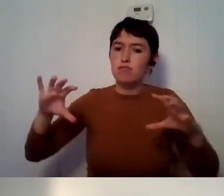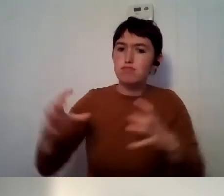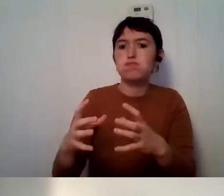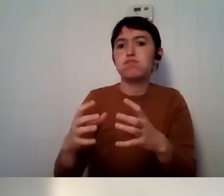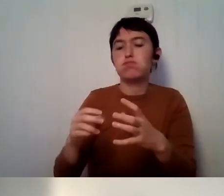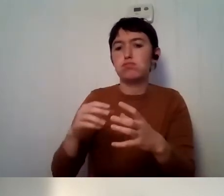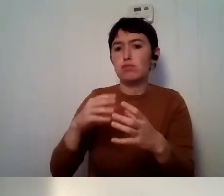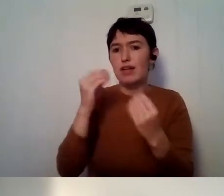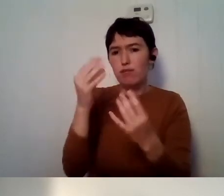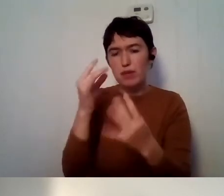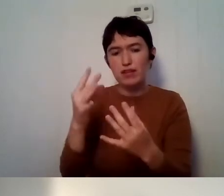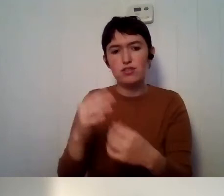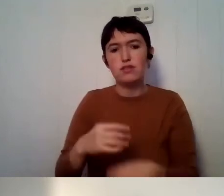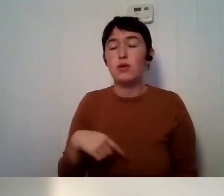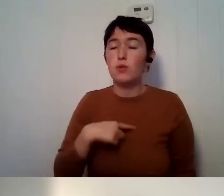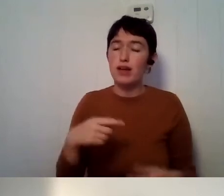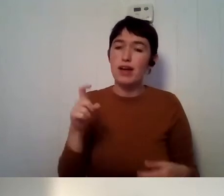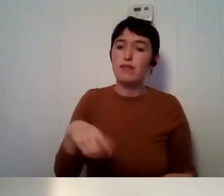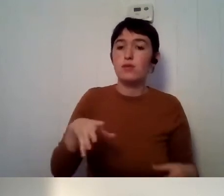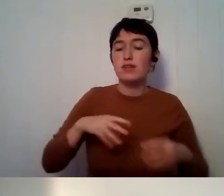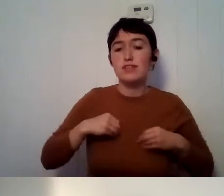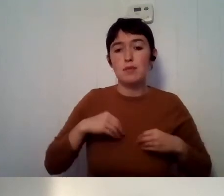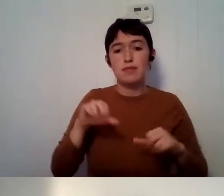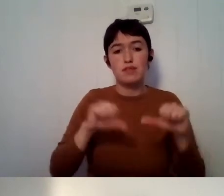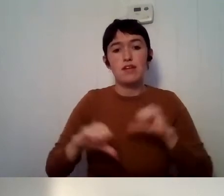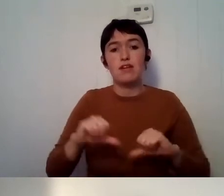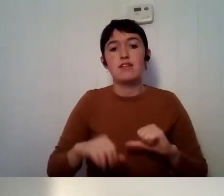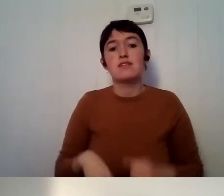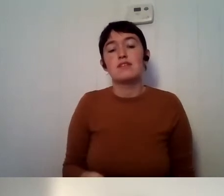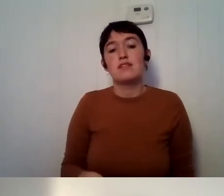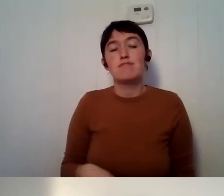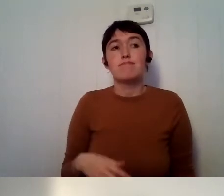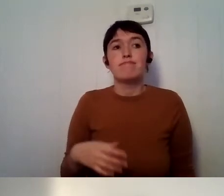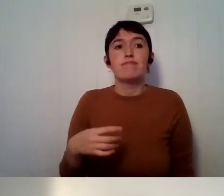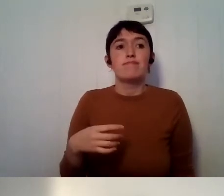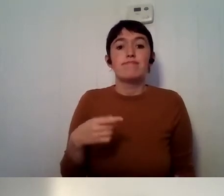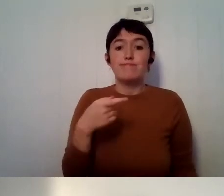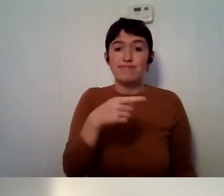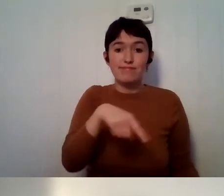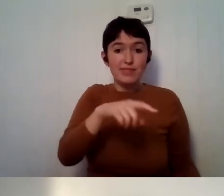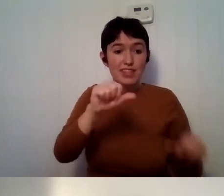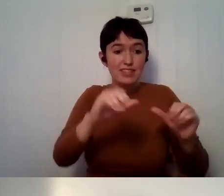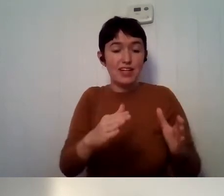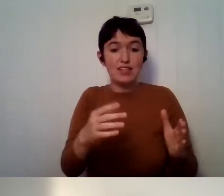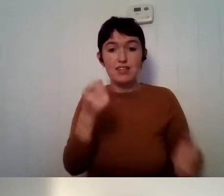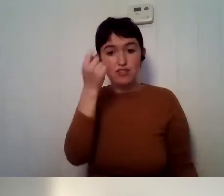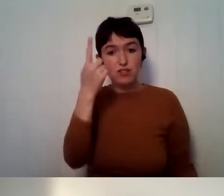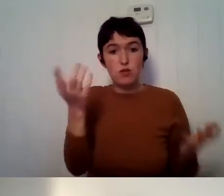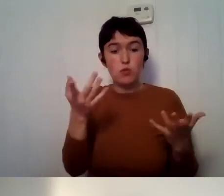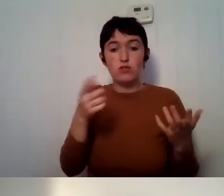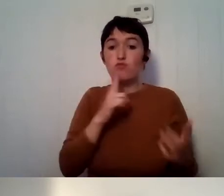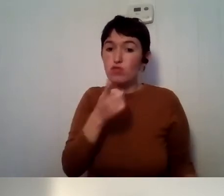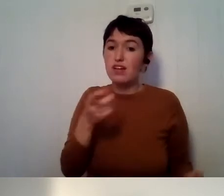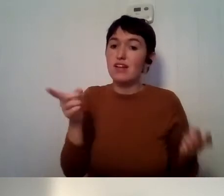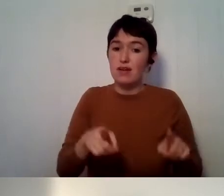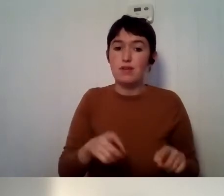we must accept the science and the scientists, because these are the people who actually understand what's really happening.